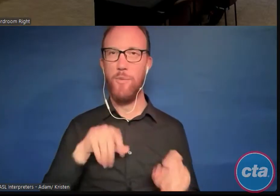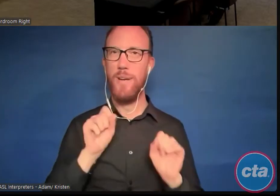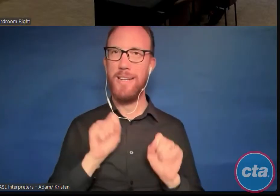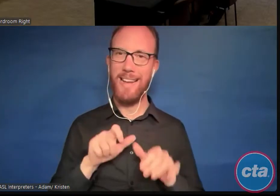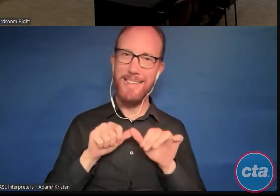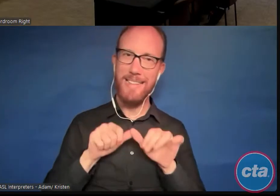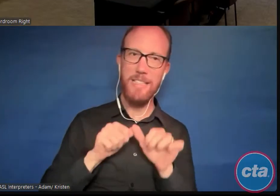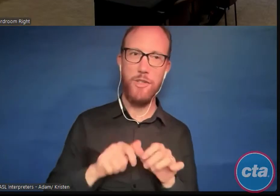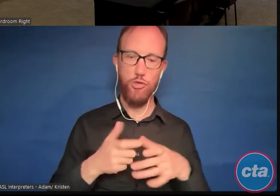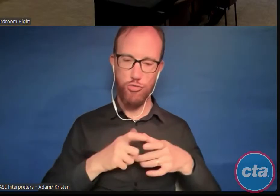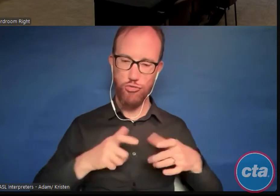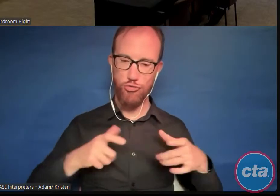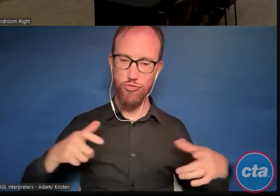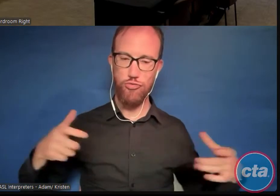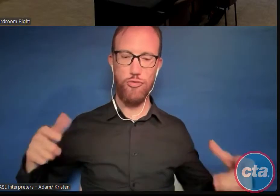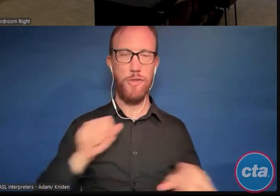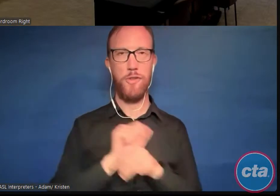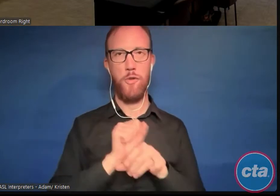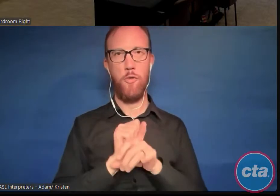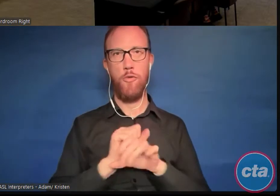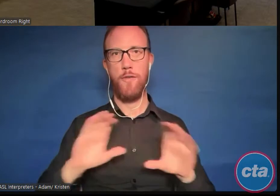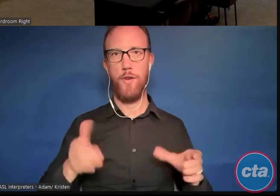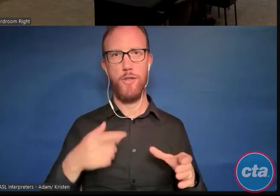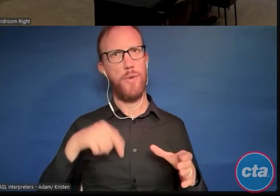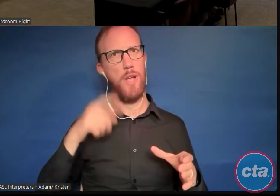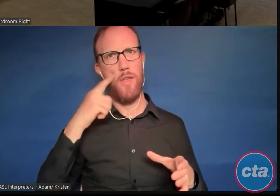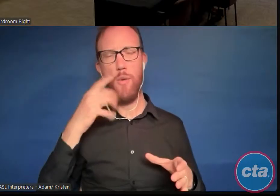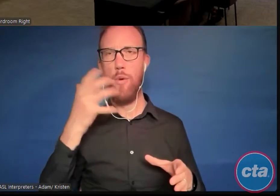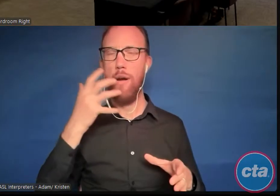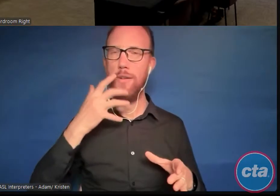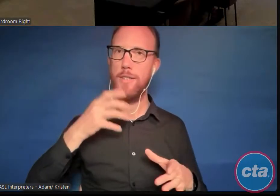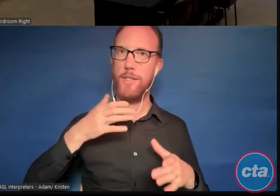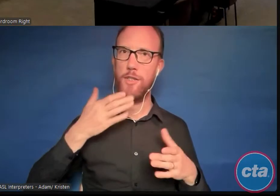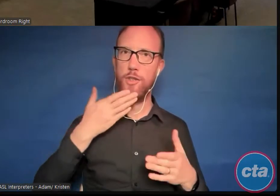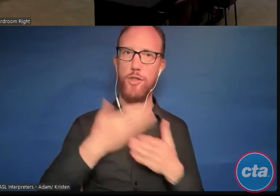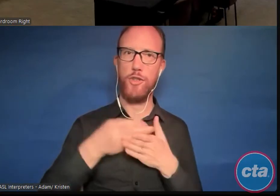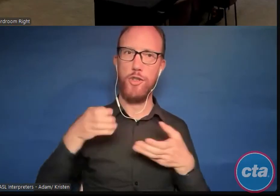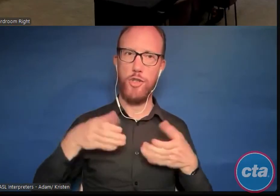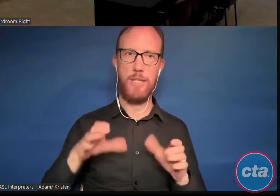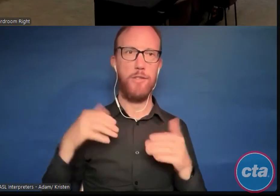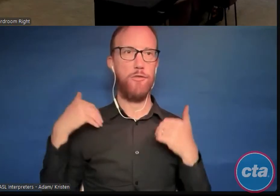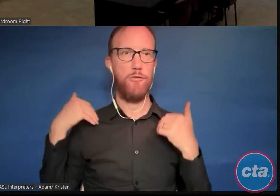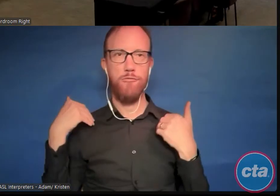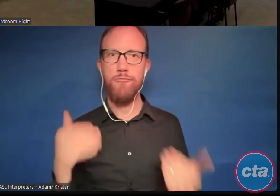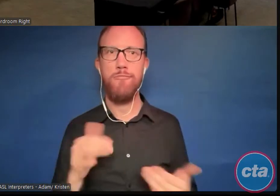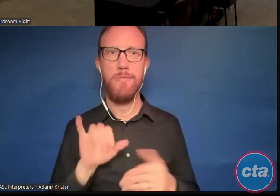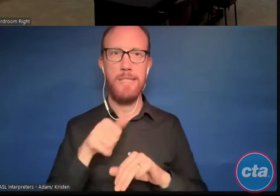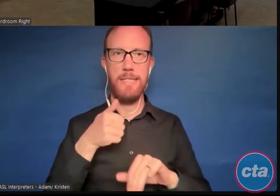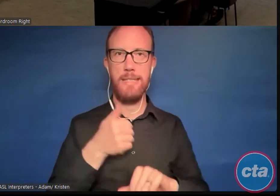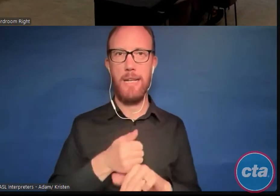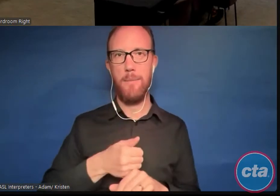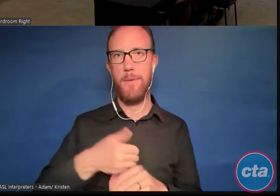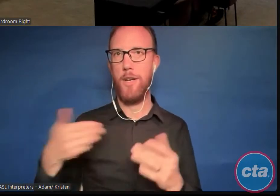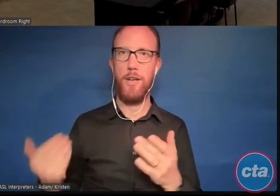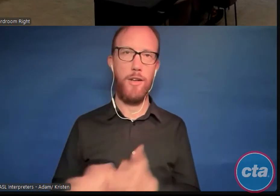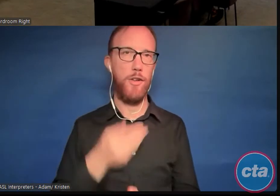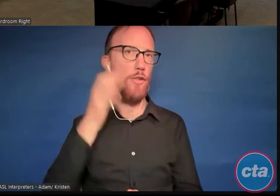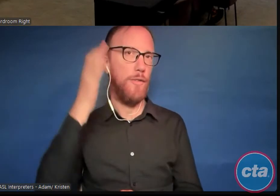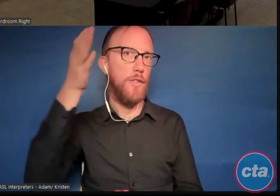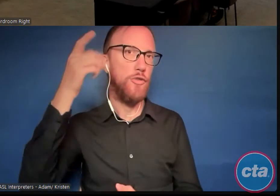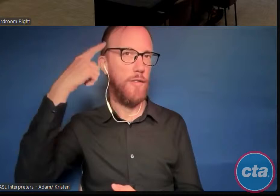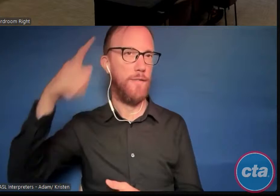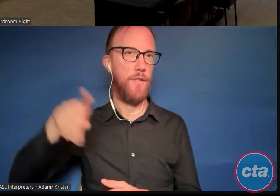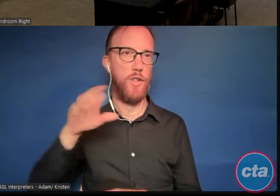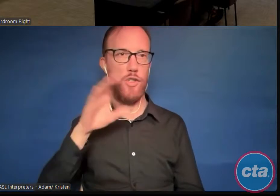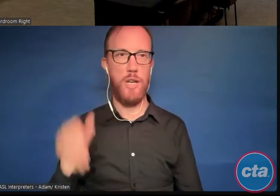building into a trade workforce. So we saw this as really a groundbreaking chance to set a stage for a future of Chicago. And Juan